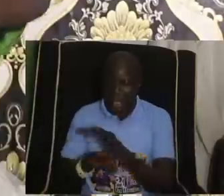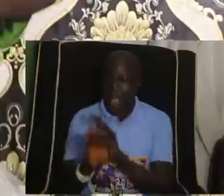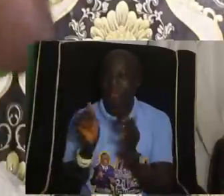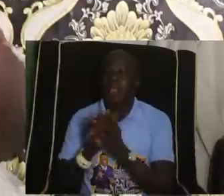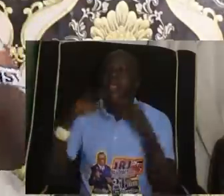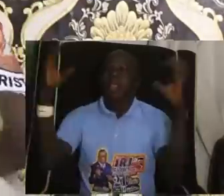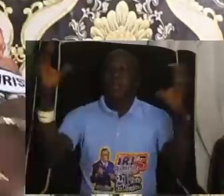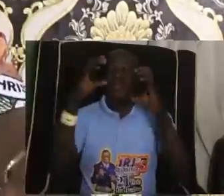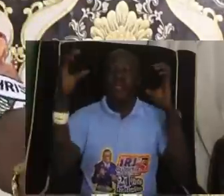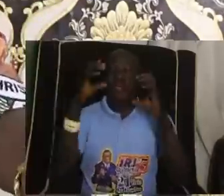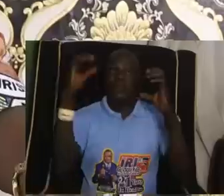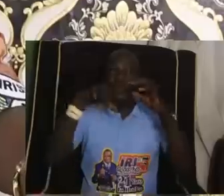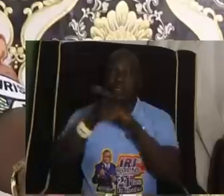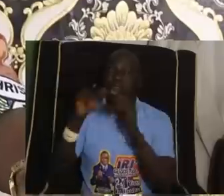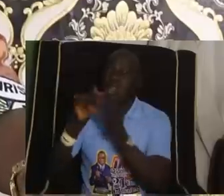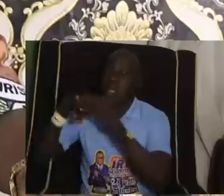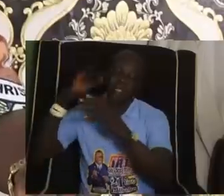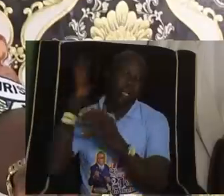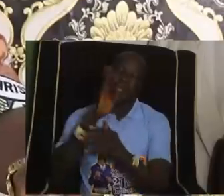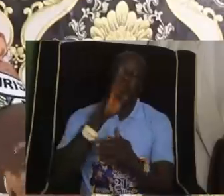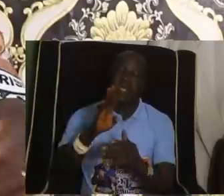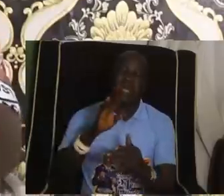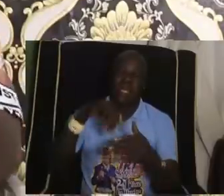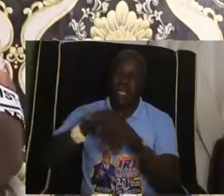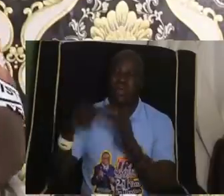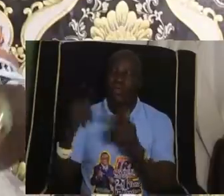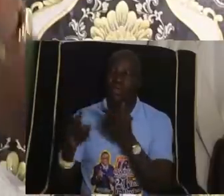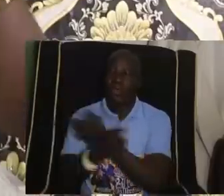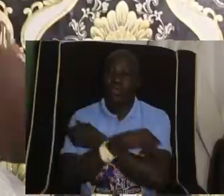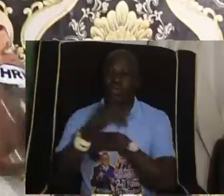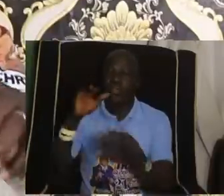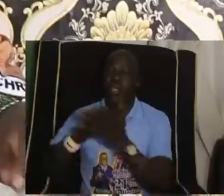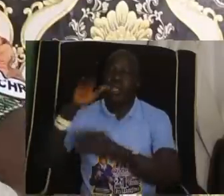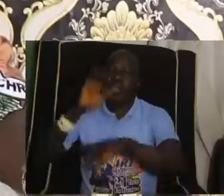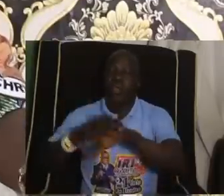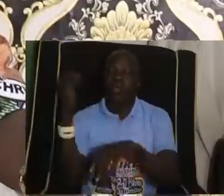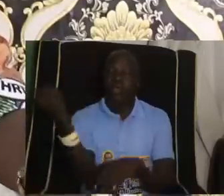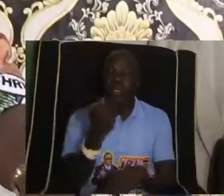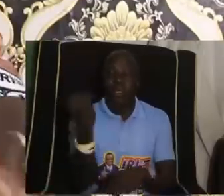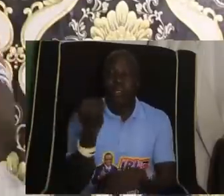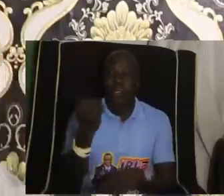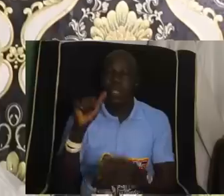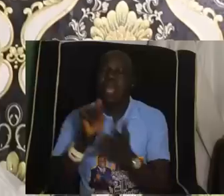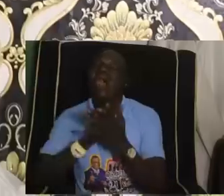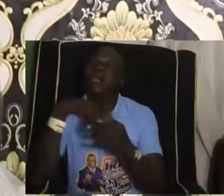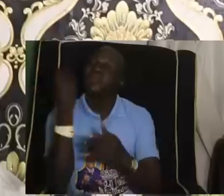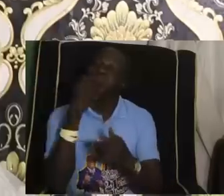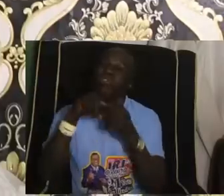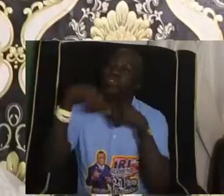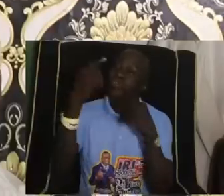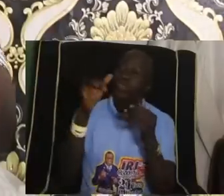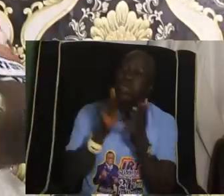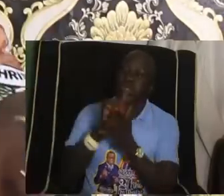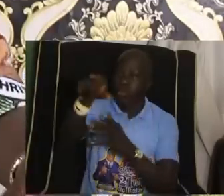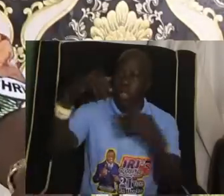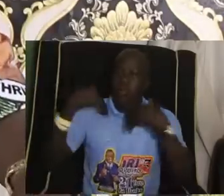a ma celebrate be bi yori so shall it be ni o ne ojo agba meta ojo saturday emi so fun pe o